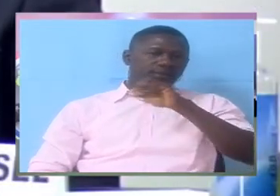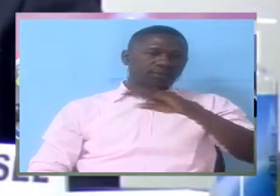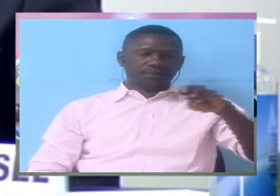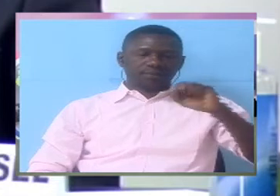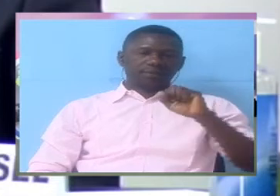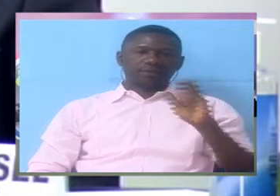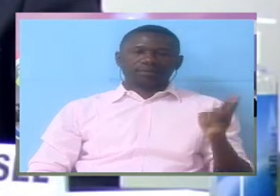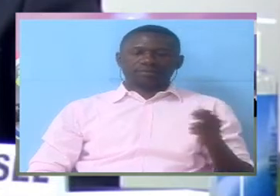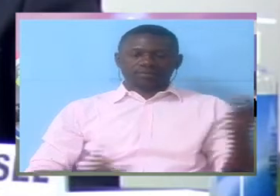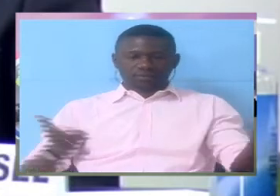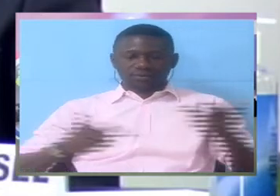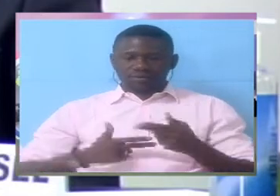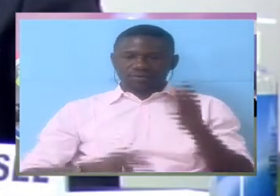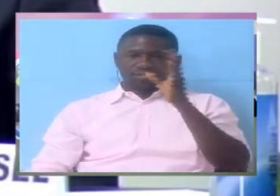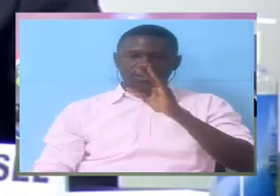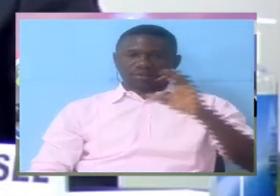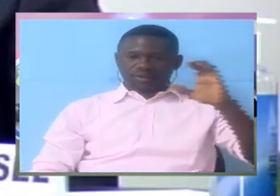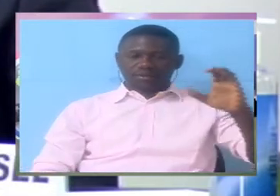Good morning, sir.